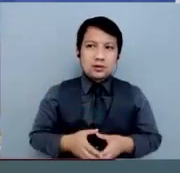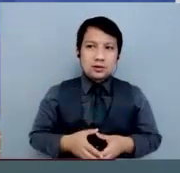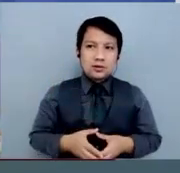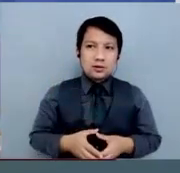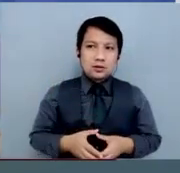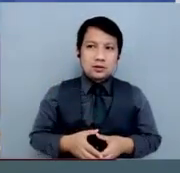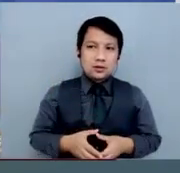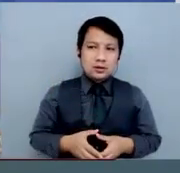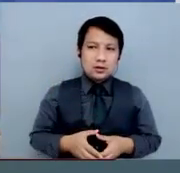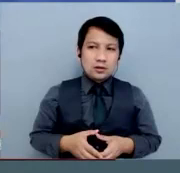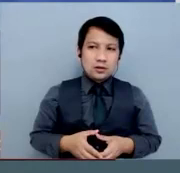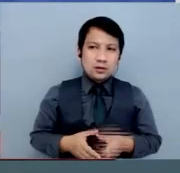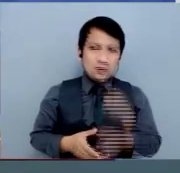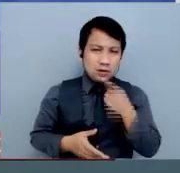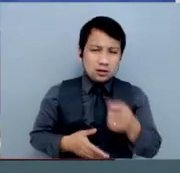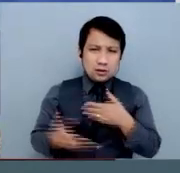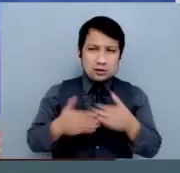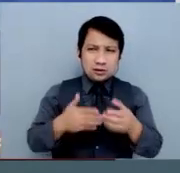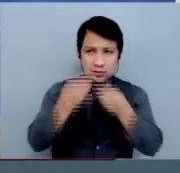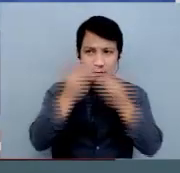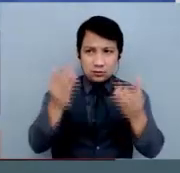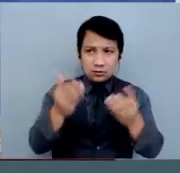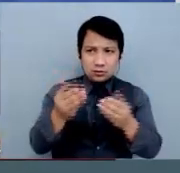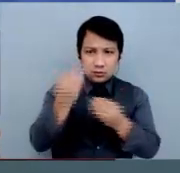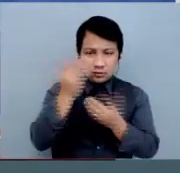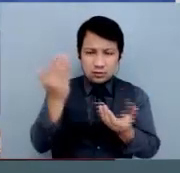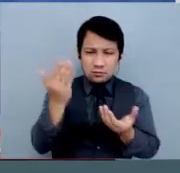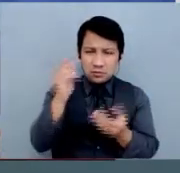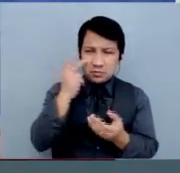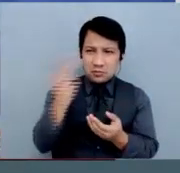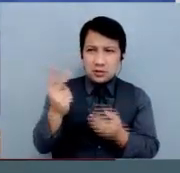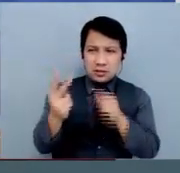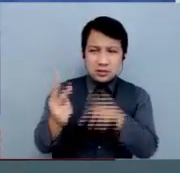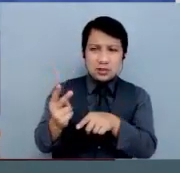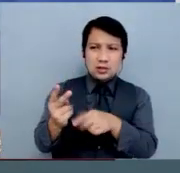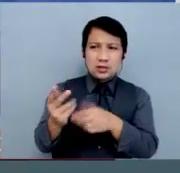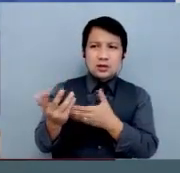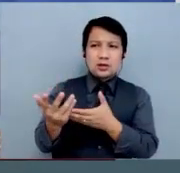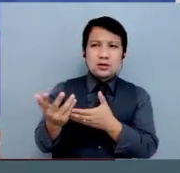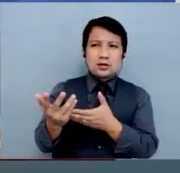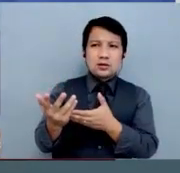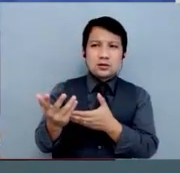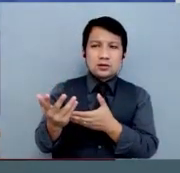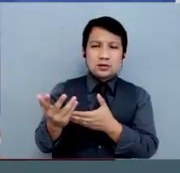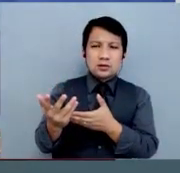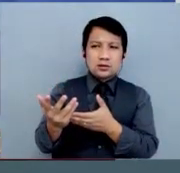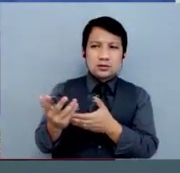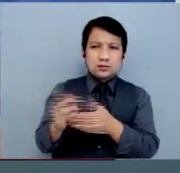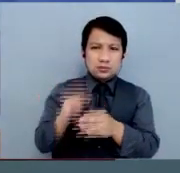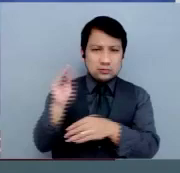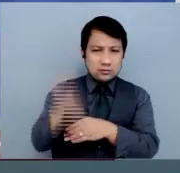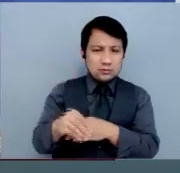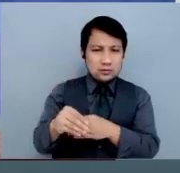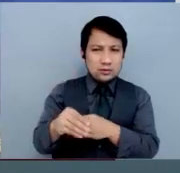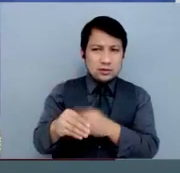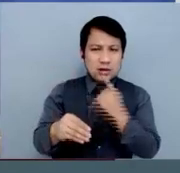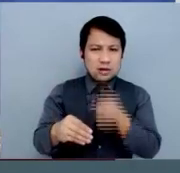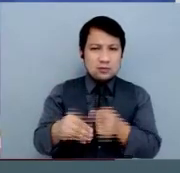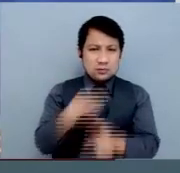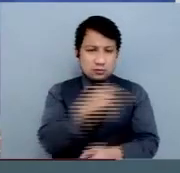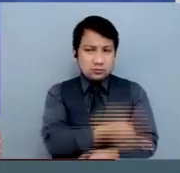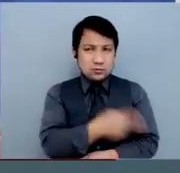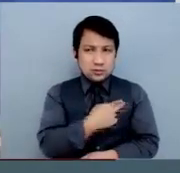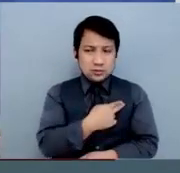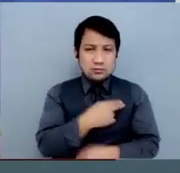ang ano dito, Ed, no, it's something that ang nakita ko dito, the overwhelmed capacity of the hospital at